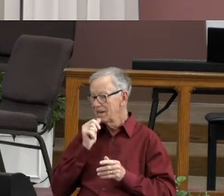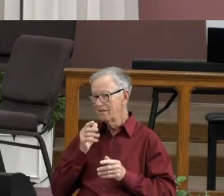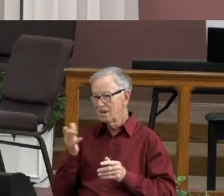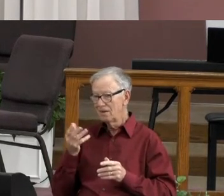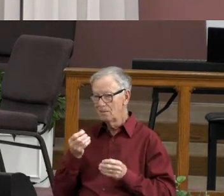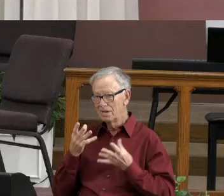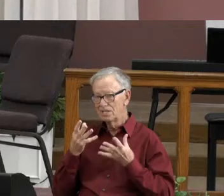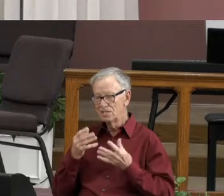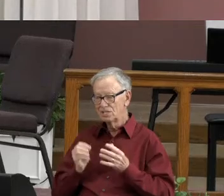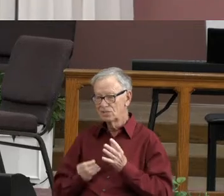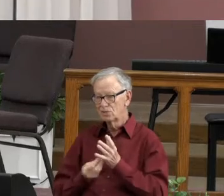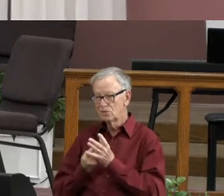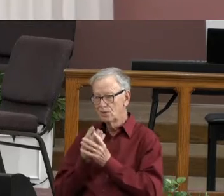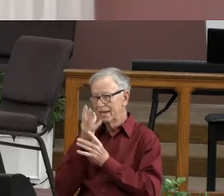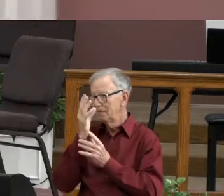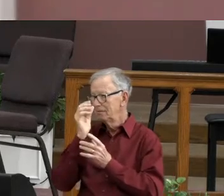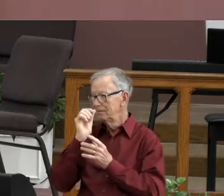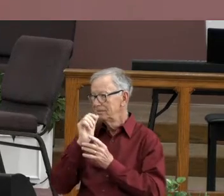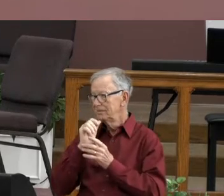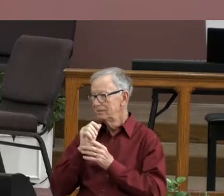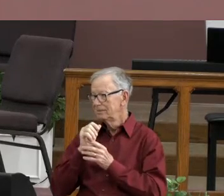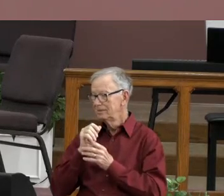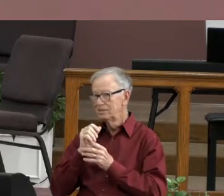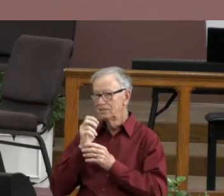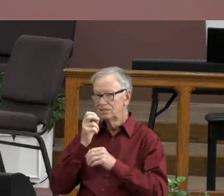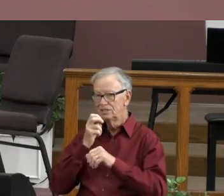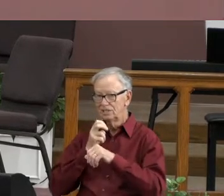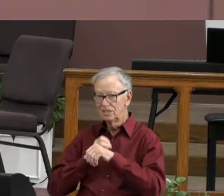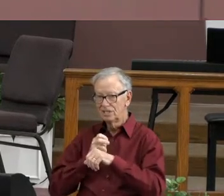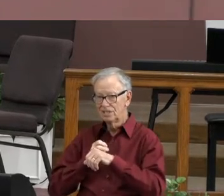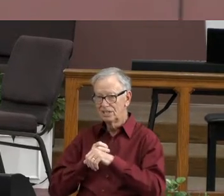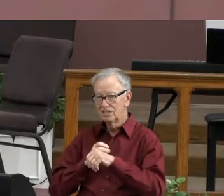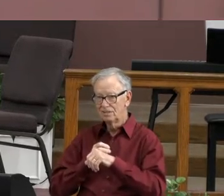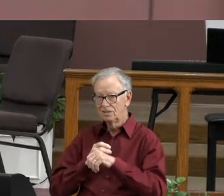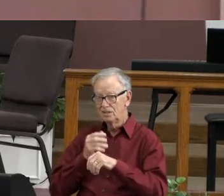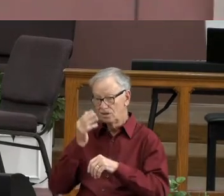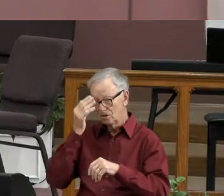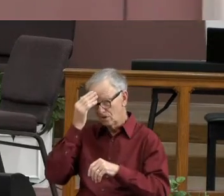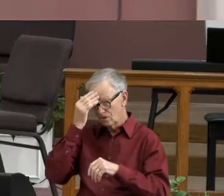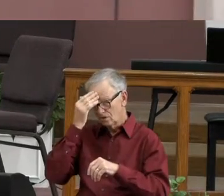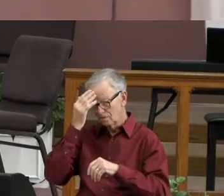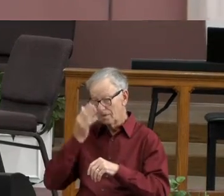He's growing up. It's hard. But you know,